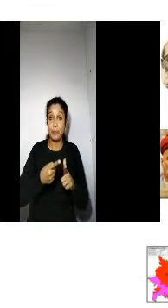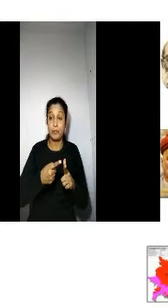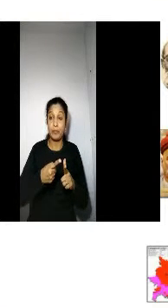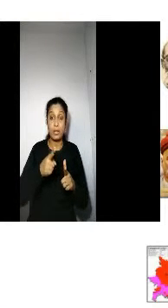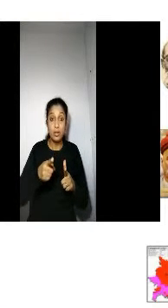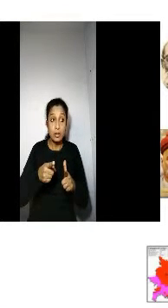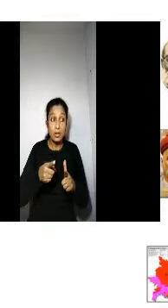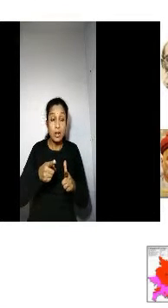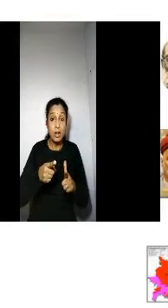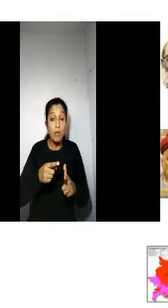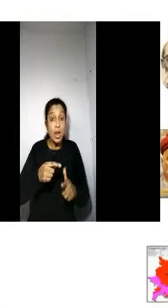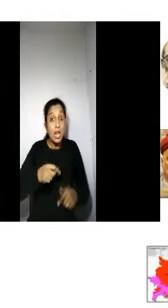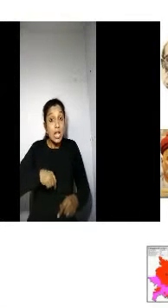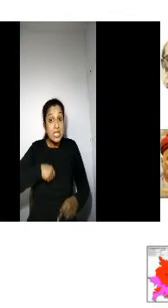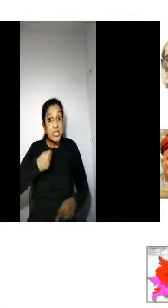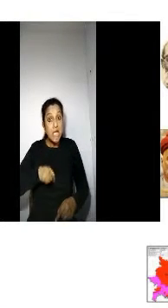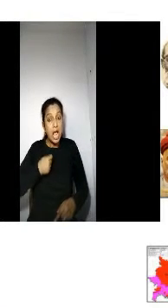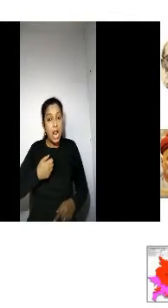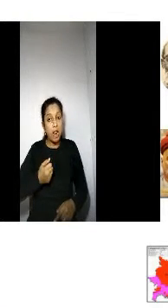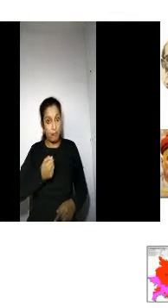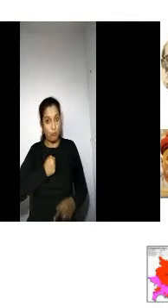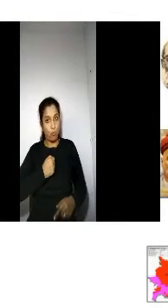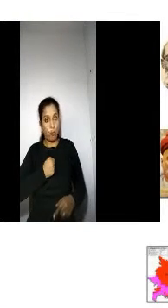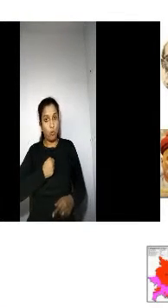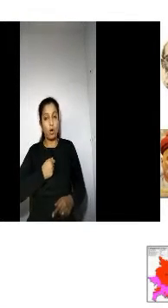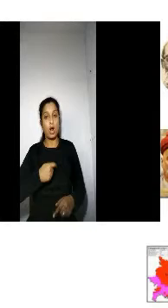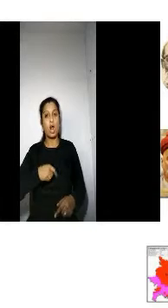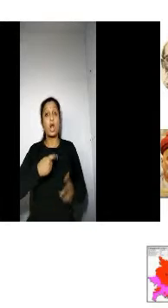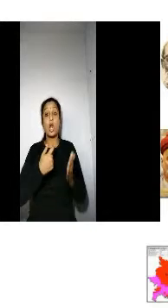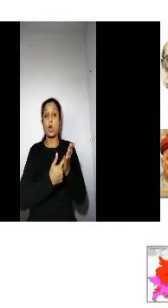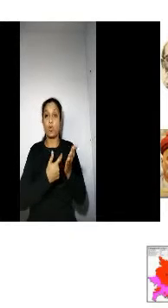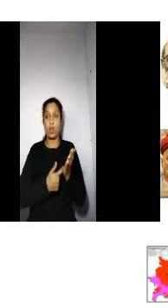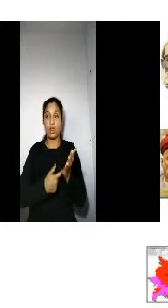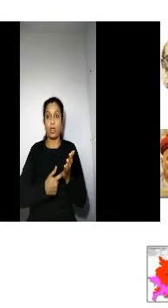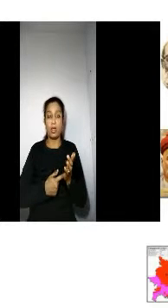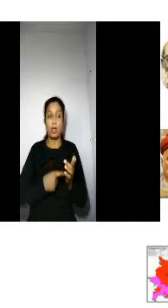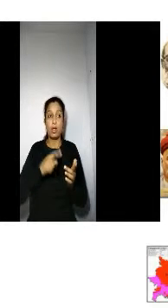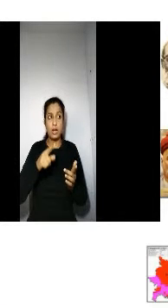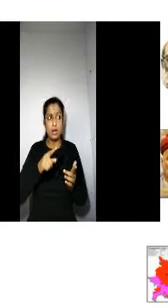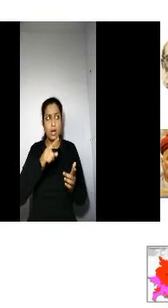I would definitely get it back,